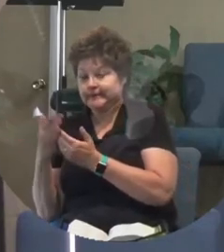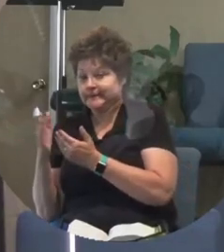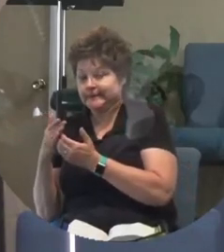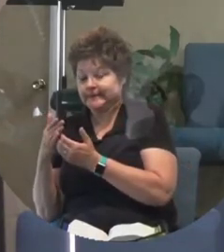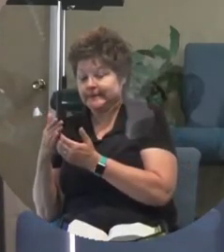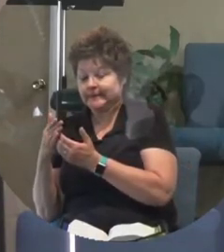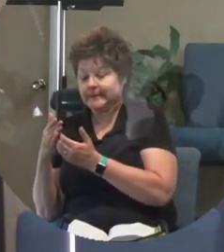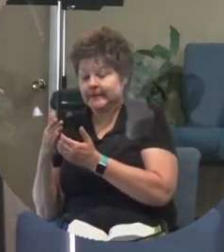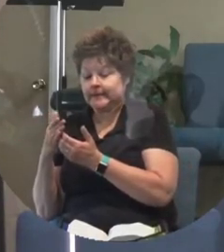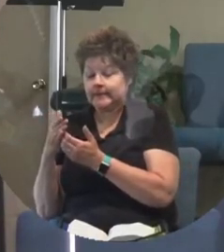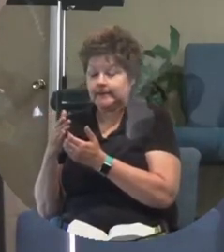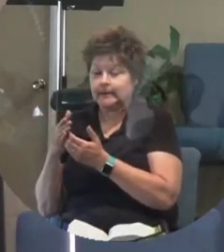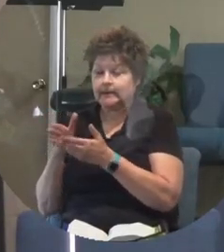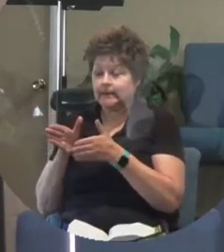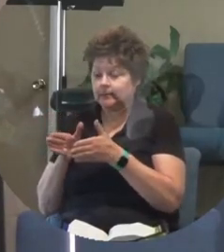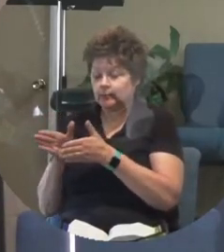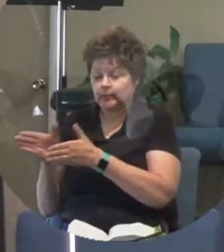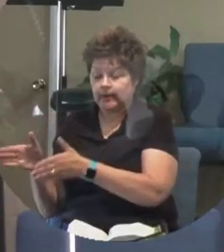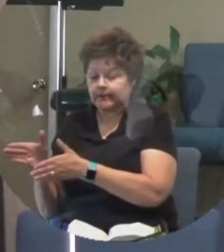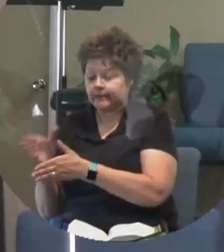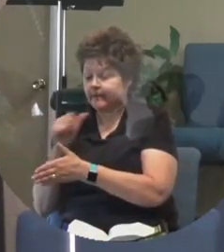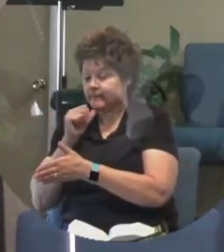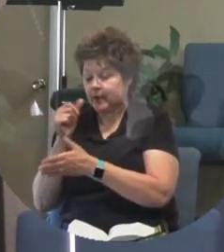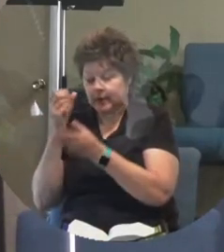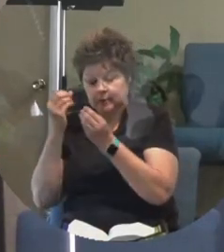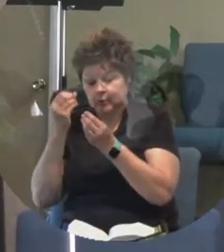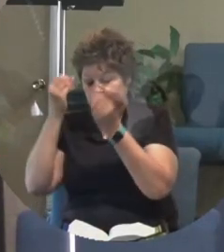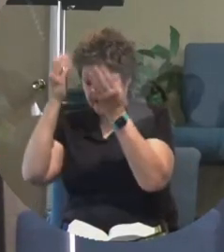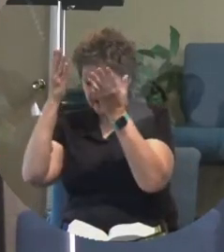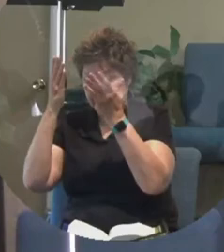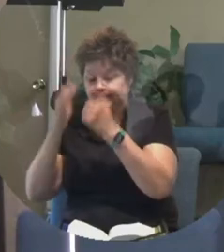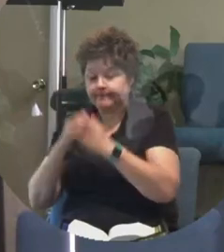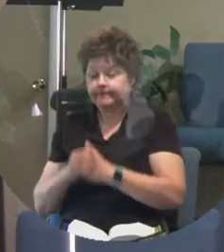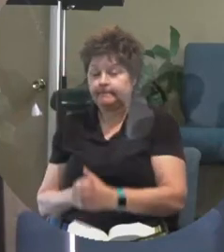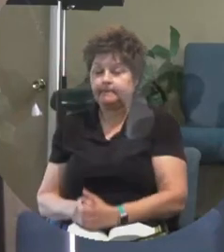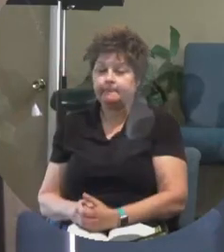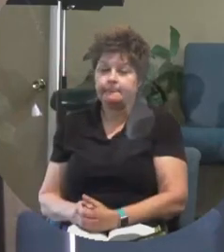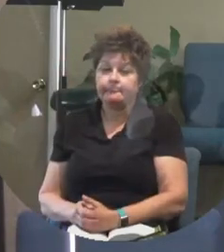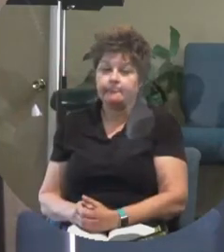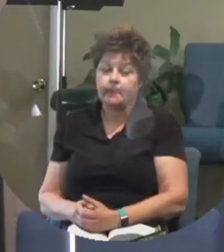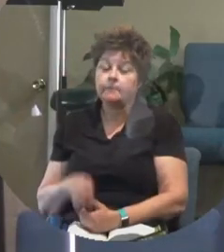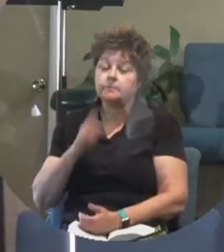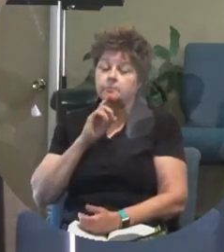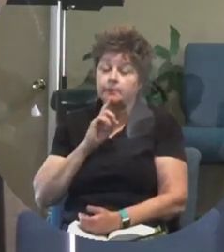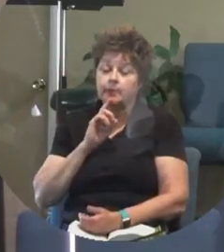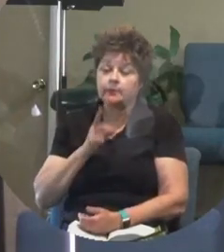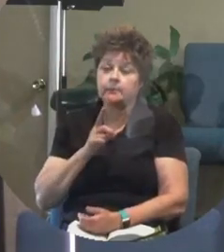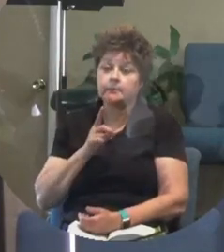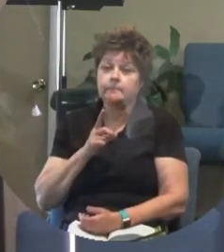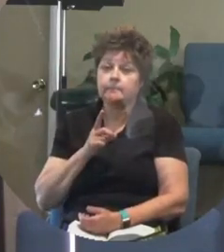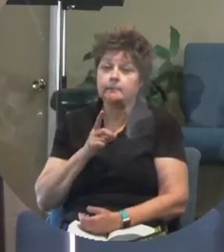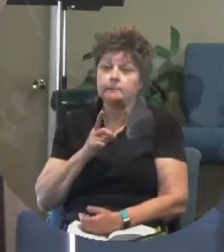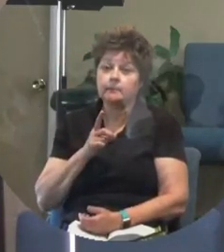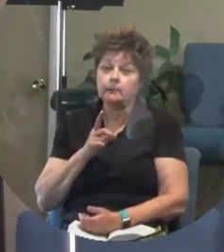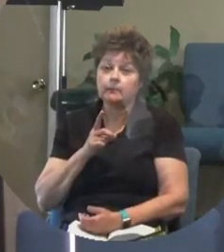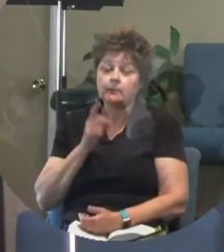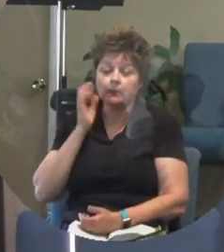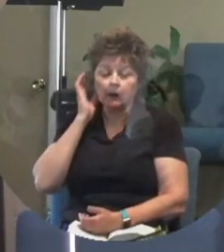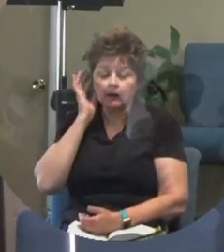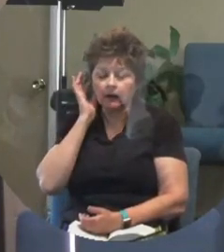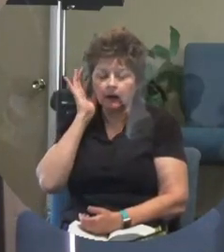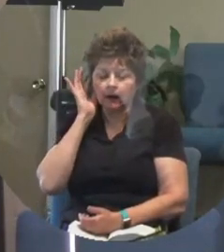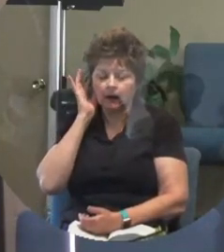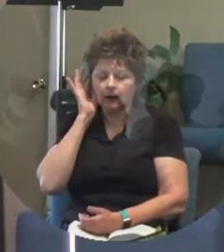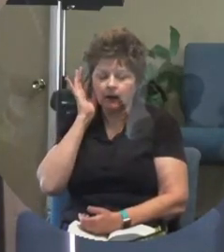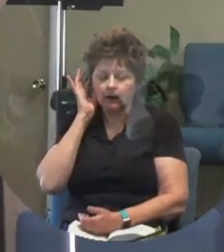and take us down a path of disobedience. Because the reality is that